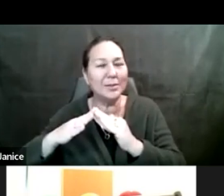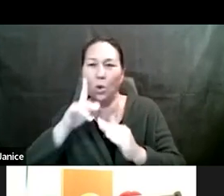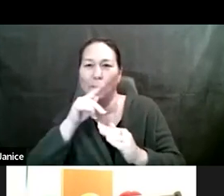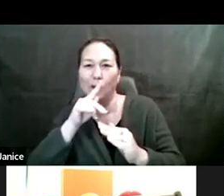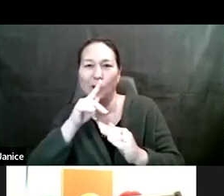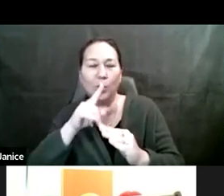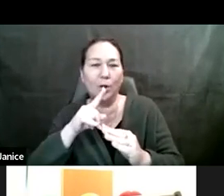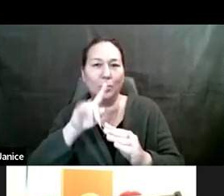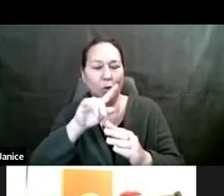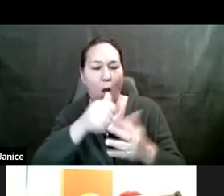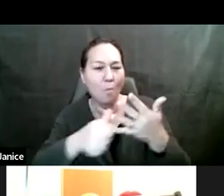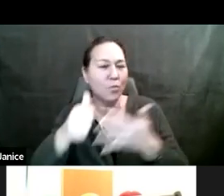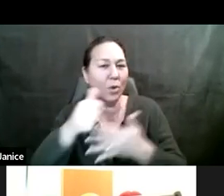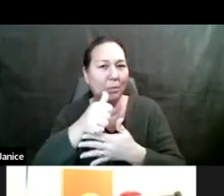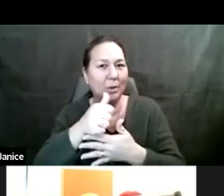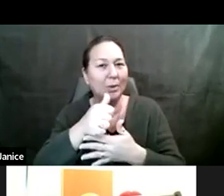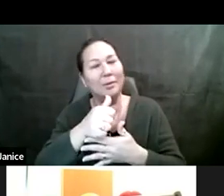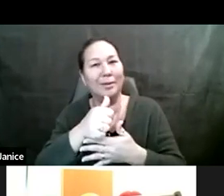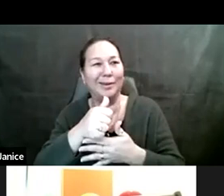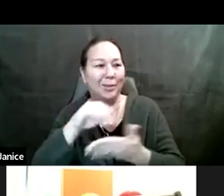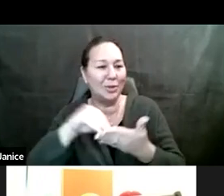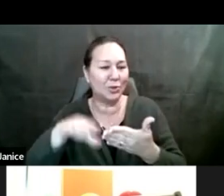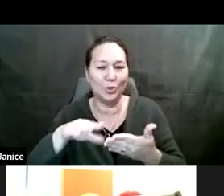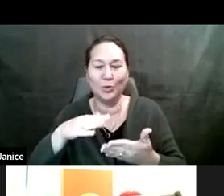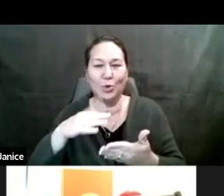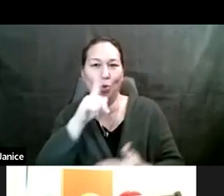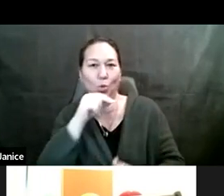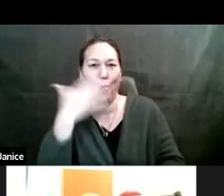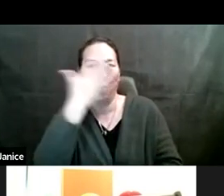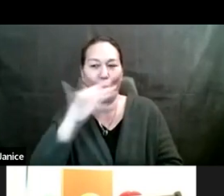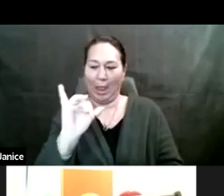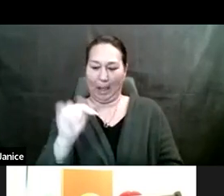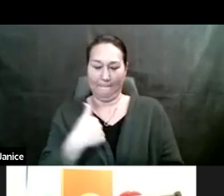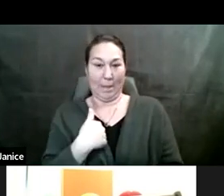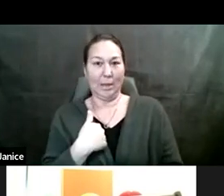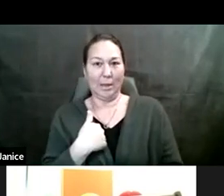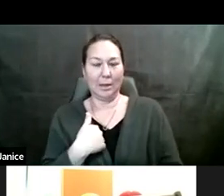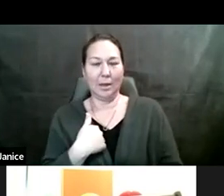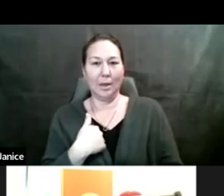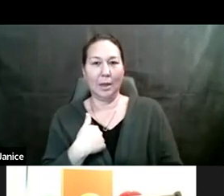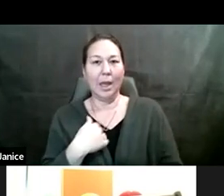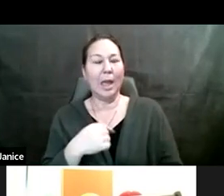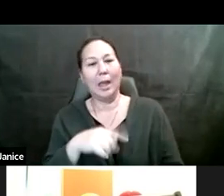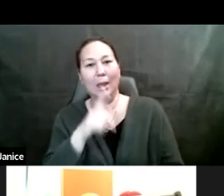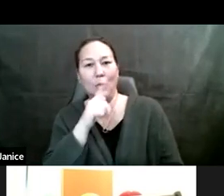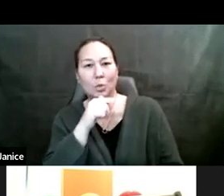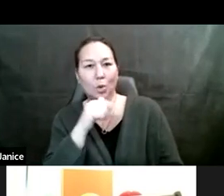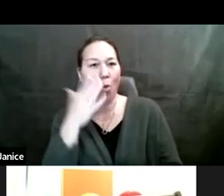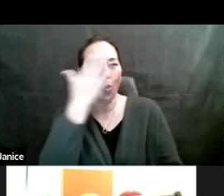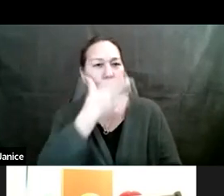uh students that look like me students that look like a a number of folks on on the committee